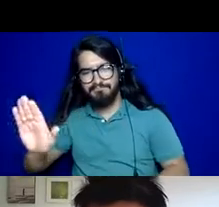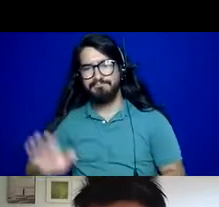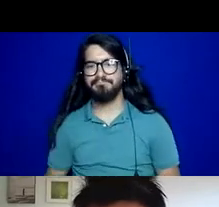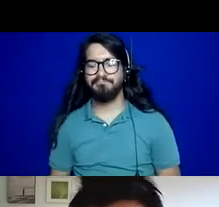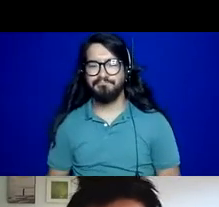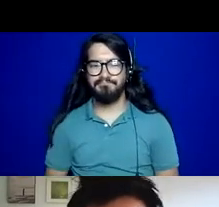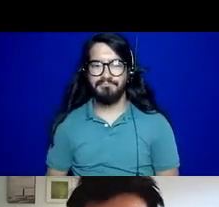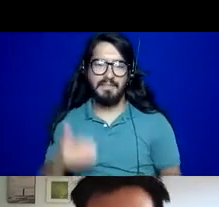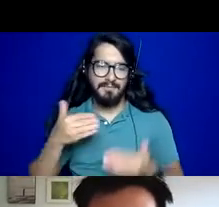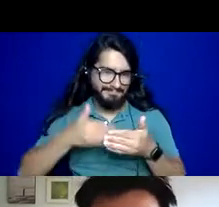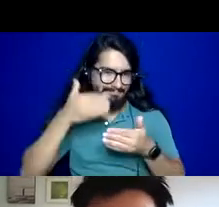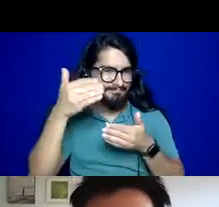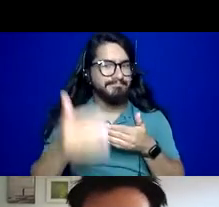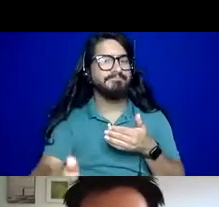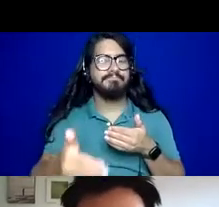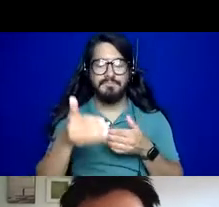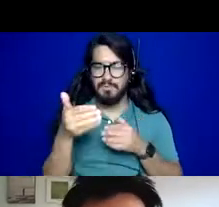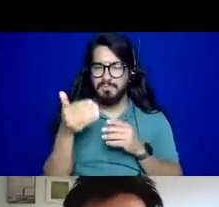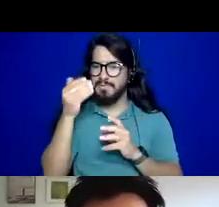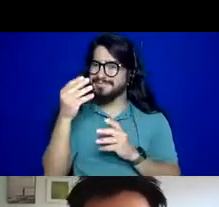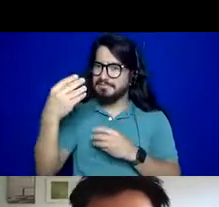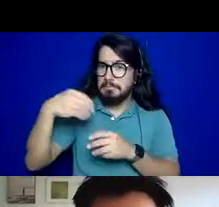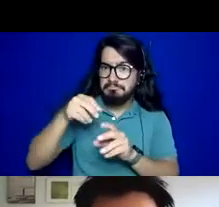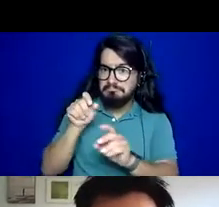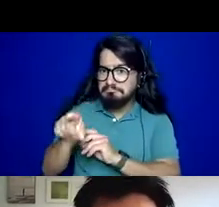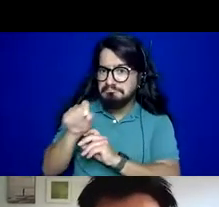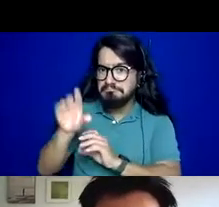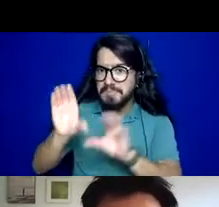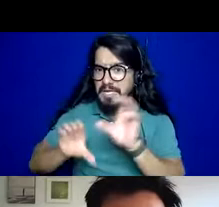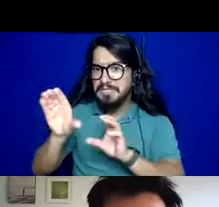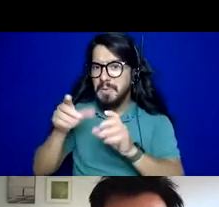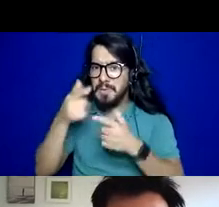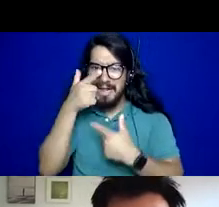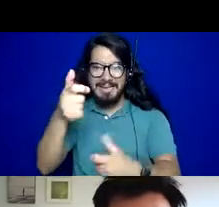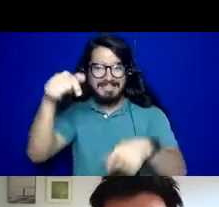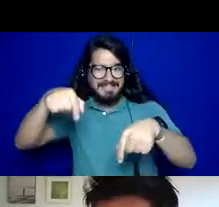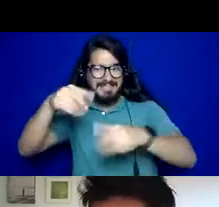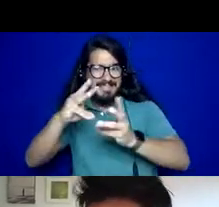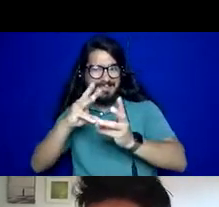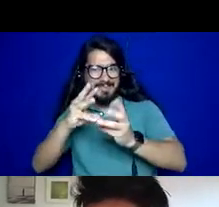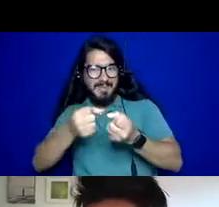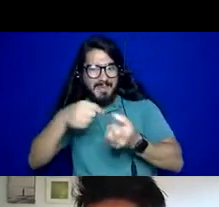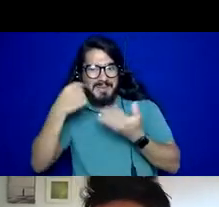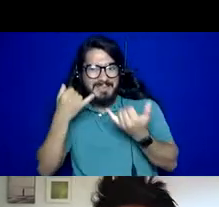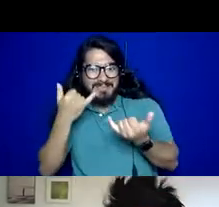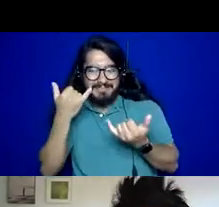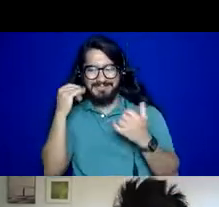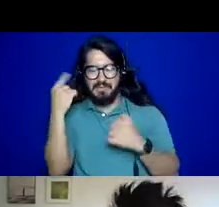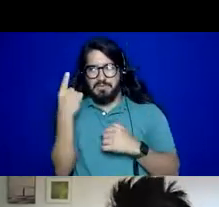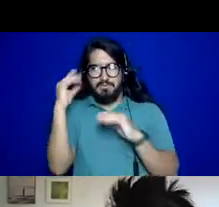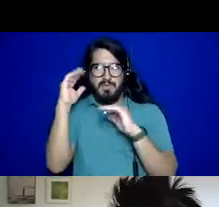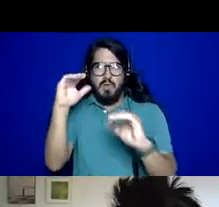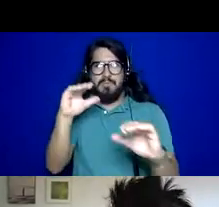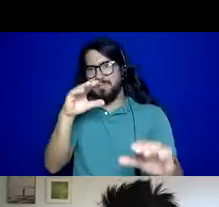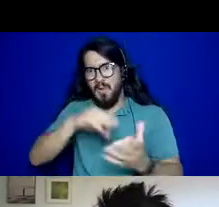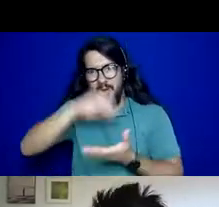I'll keep going, but feel free to add into the chat what you're most interested in today, something you're hoping to take away. Our goals